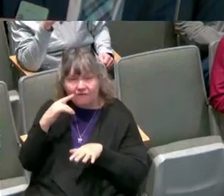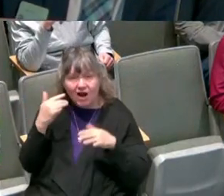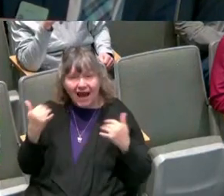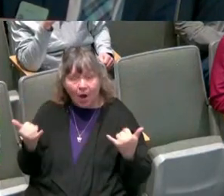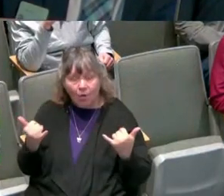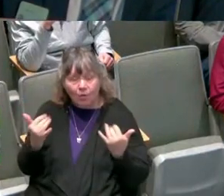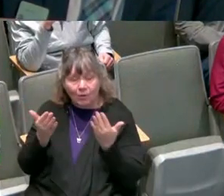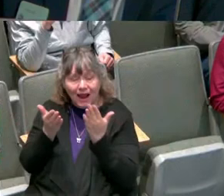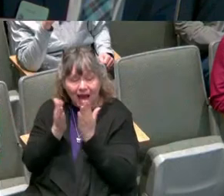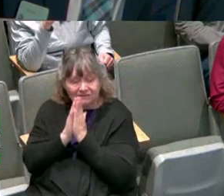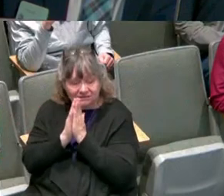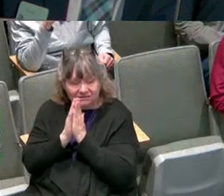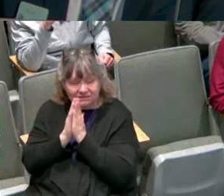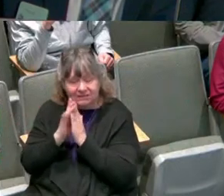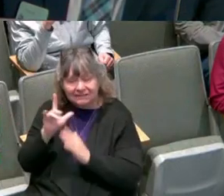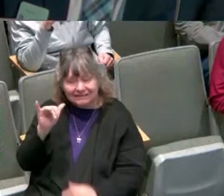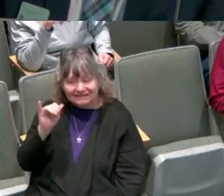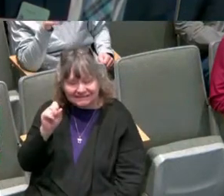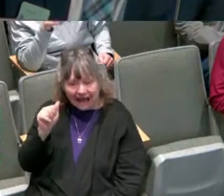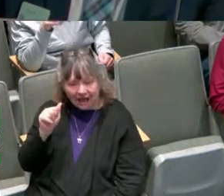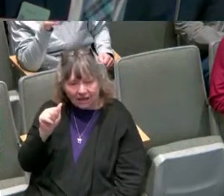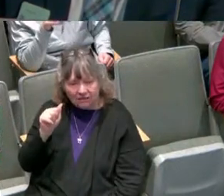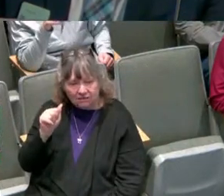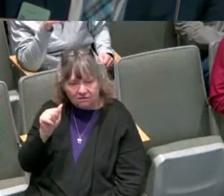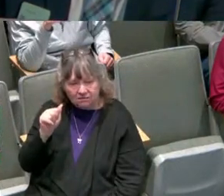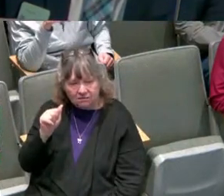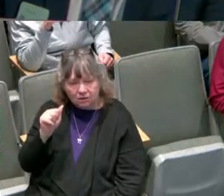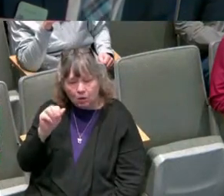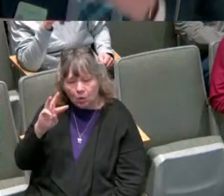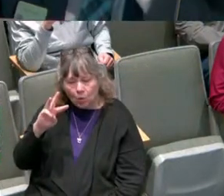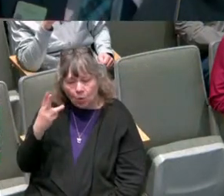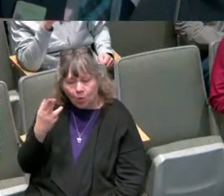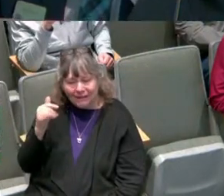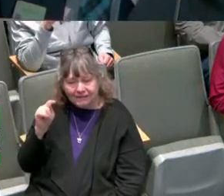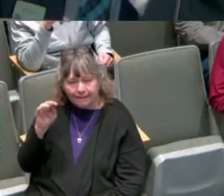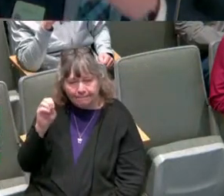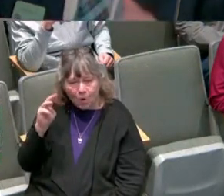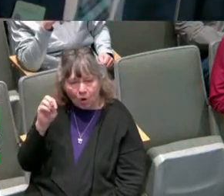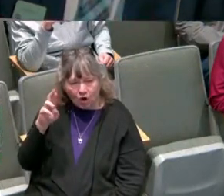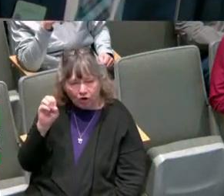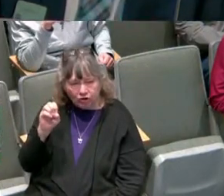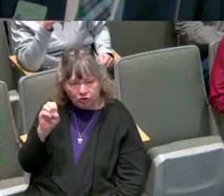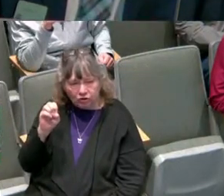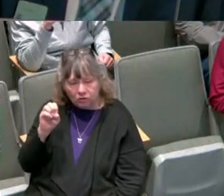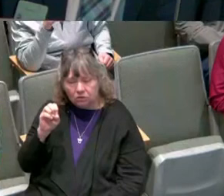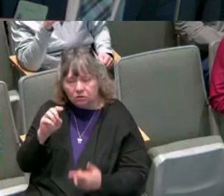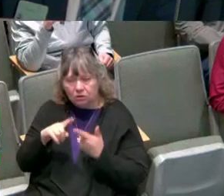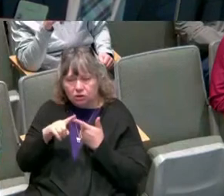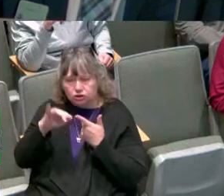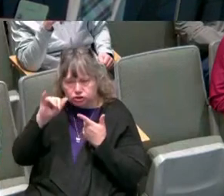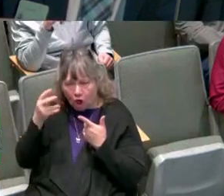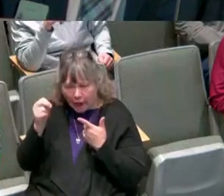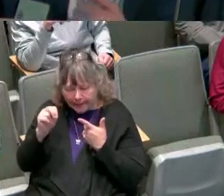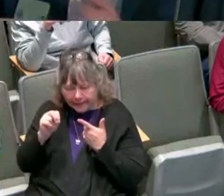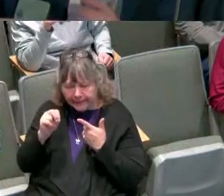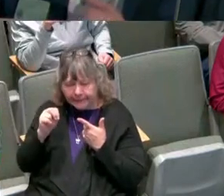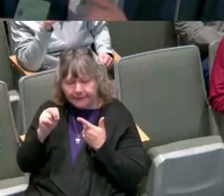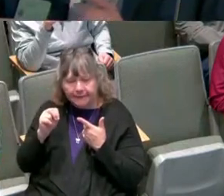we're going to ask Lisa Whittemore um John